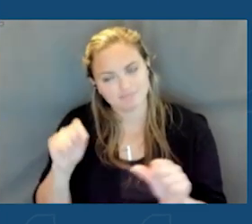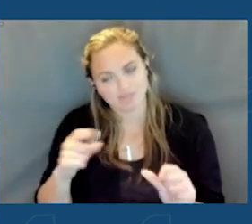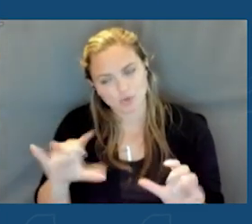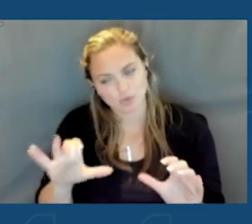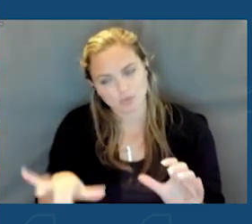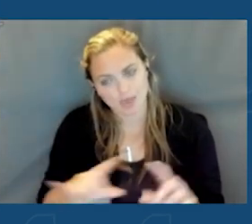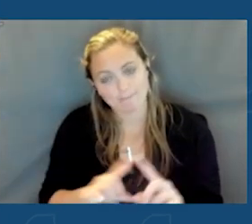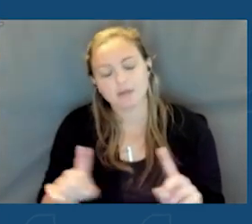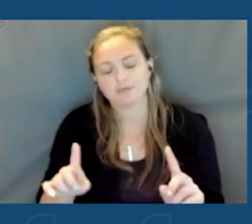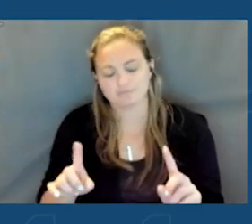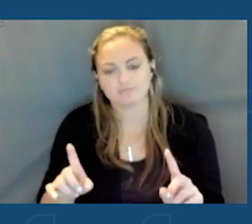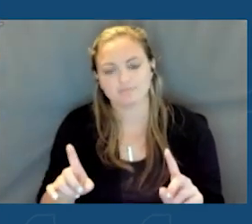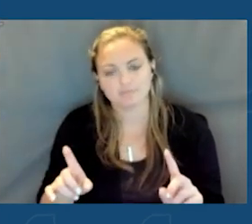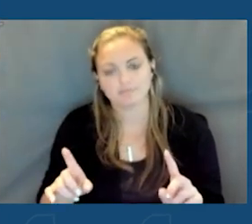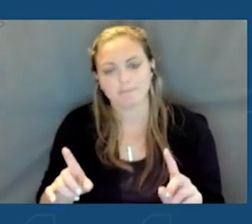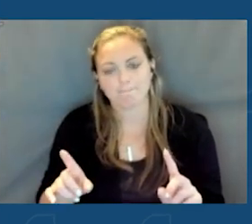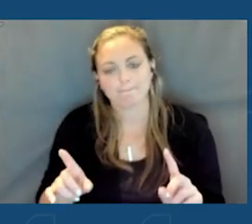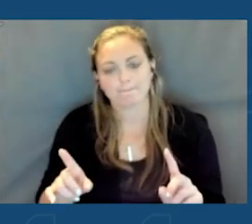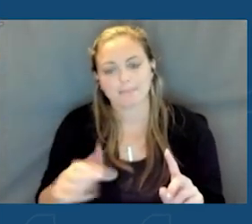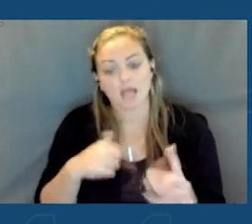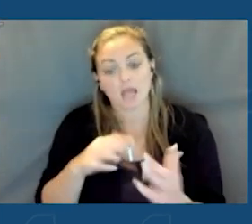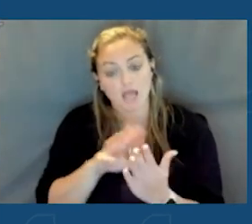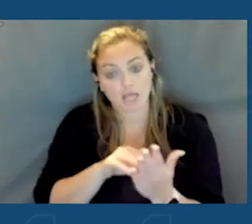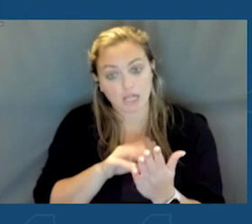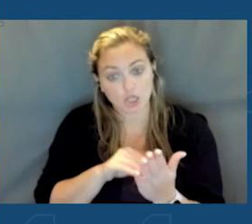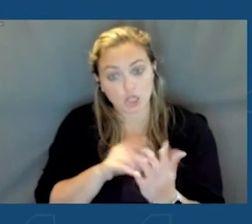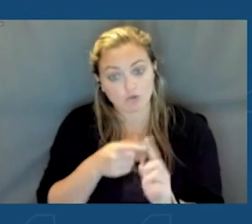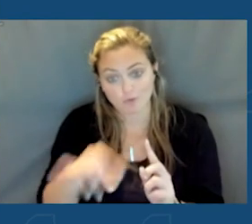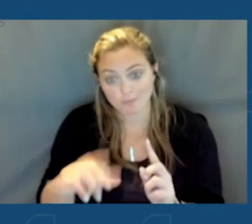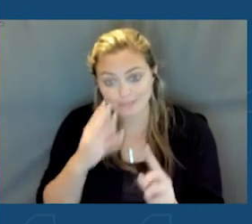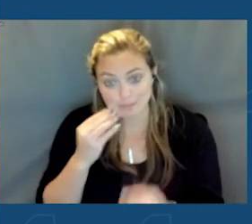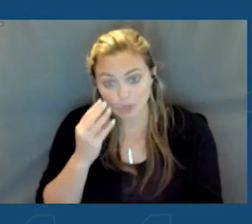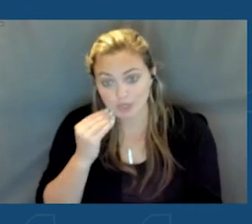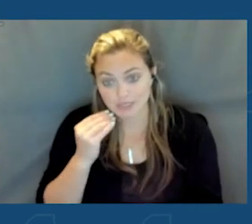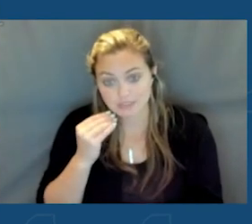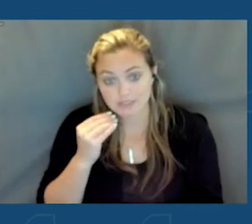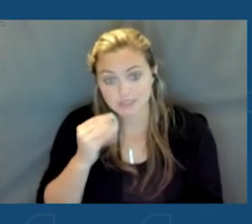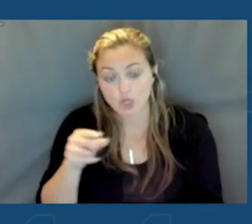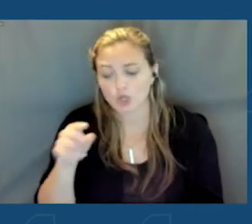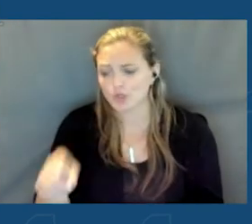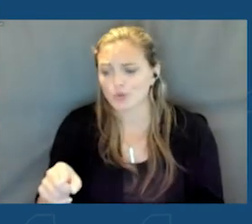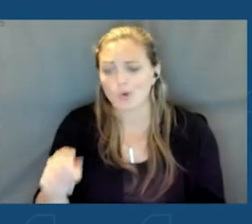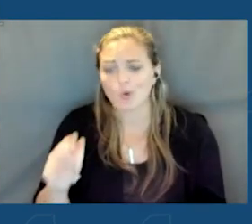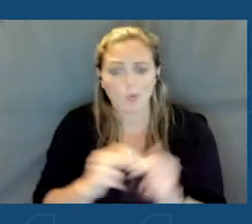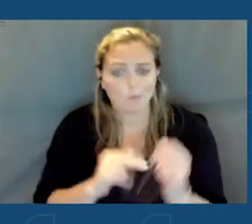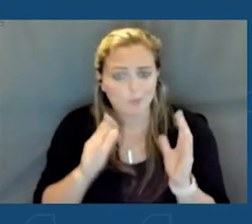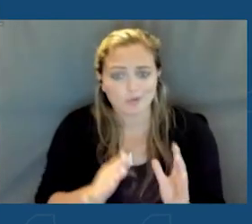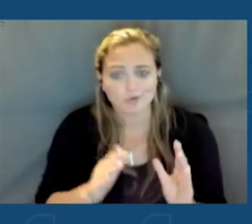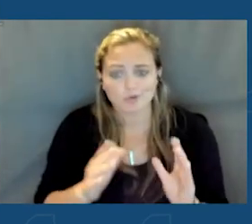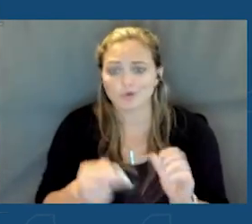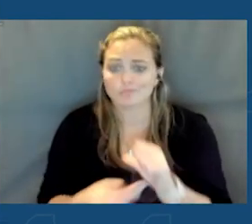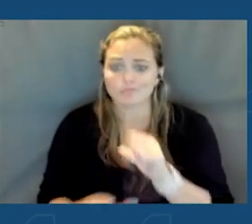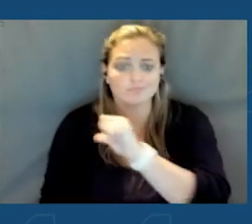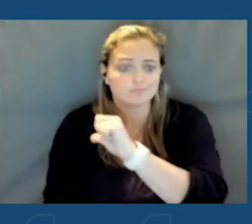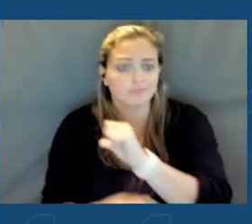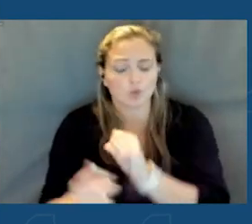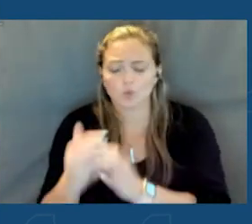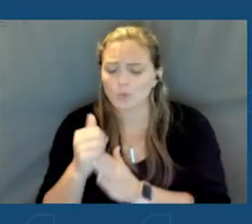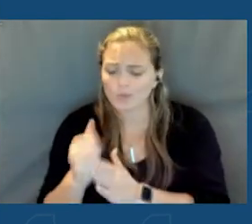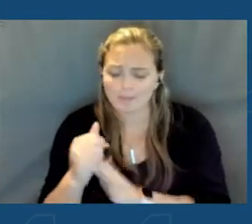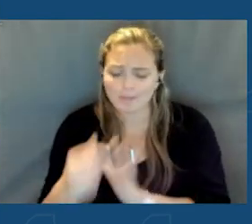Okay. I learned from that experience, you are a builder of bridges and you lead by